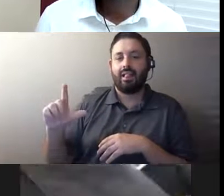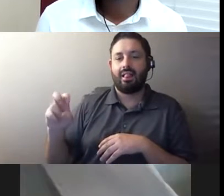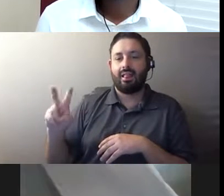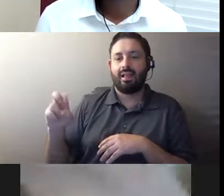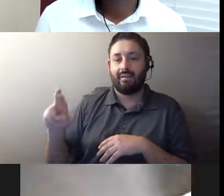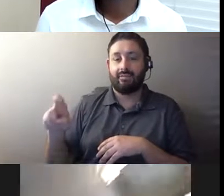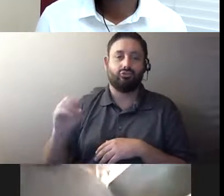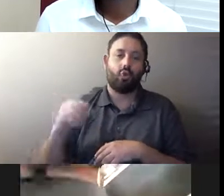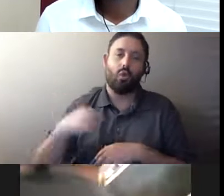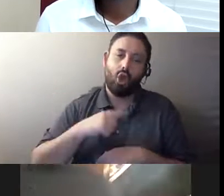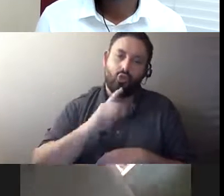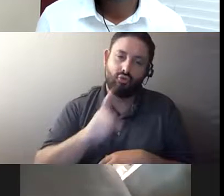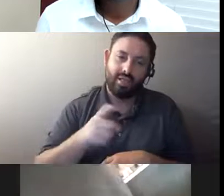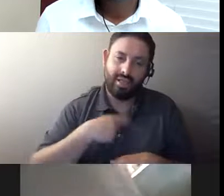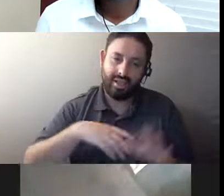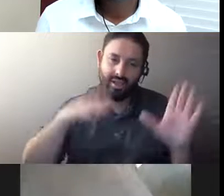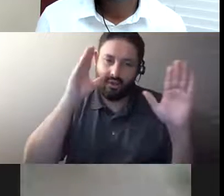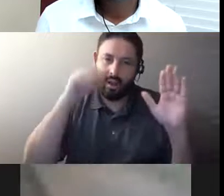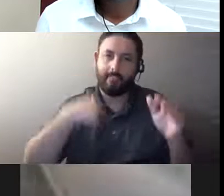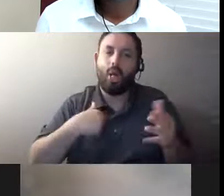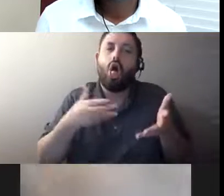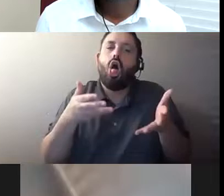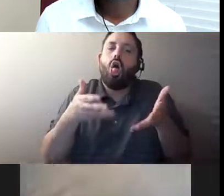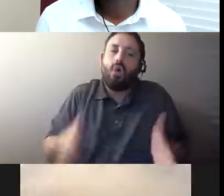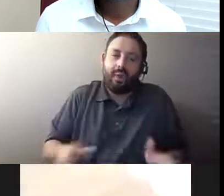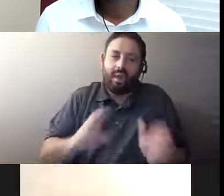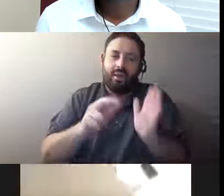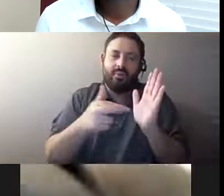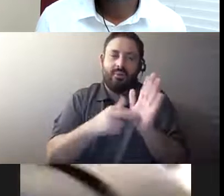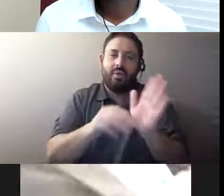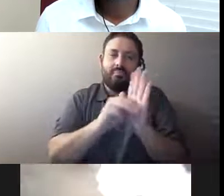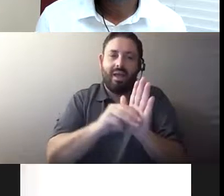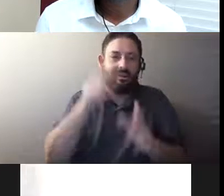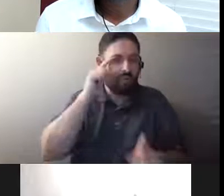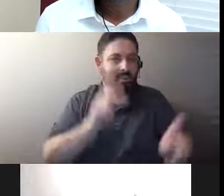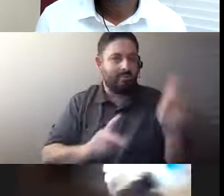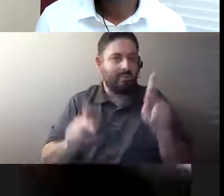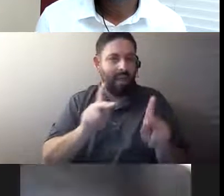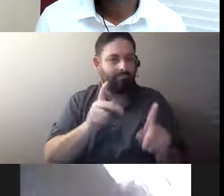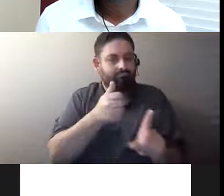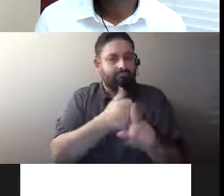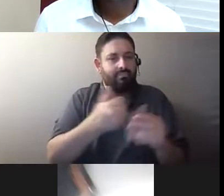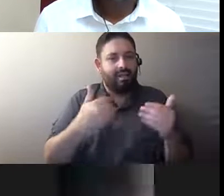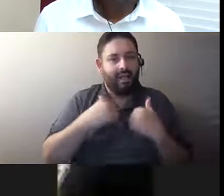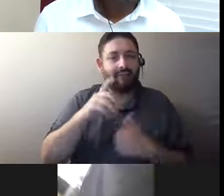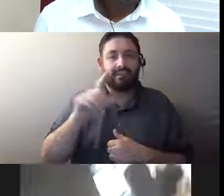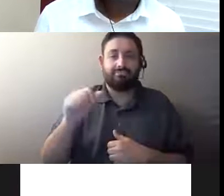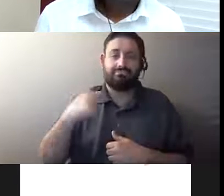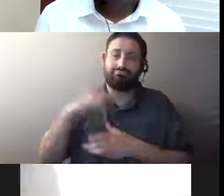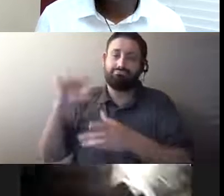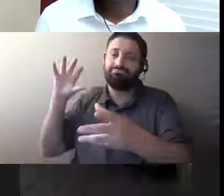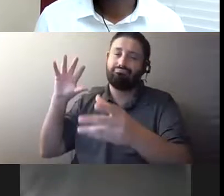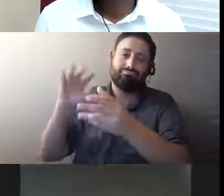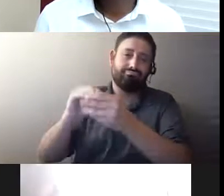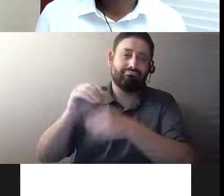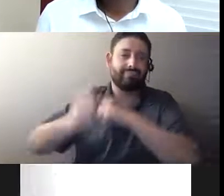So I really hope that I'm already a role model for people who live with disabilities. I actually, through all the years that I've been working with